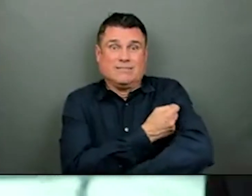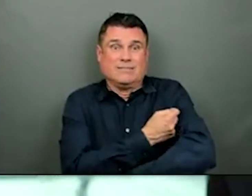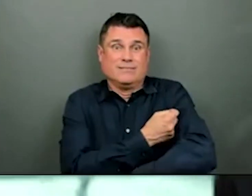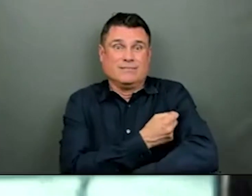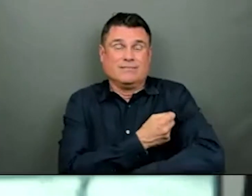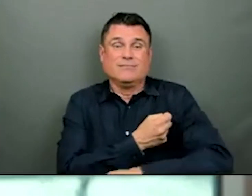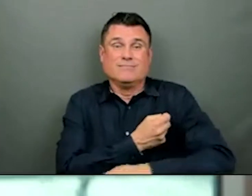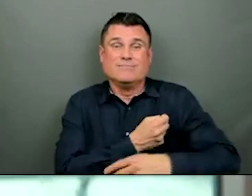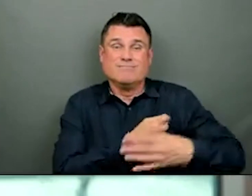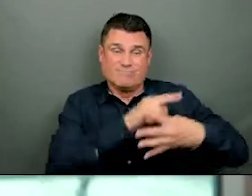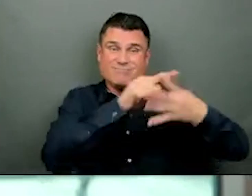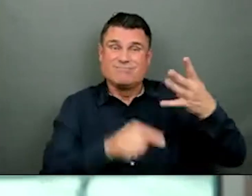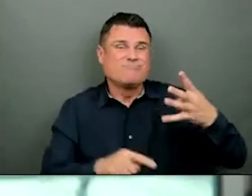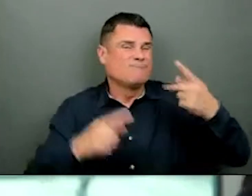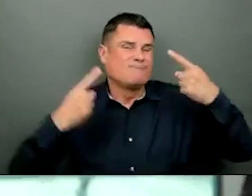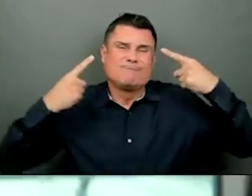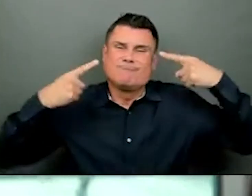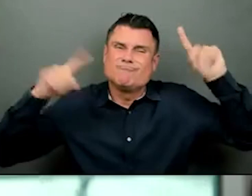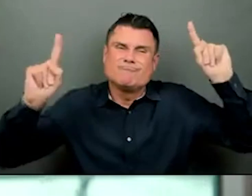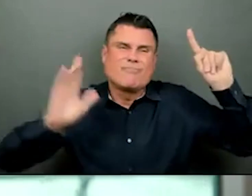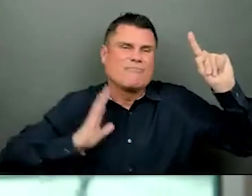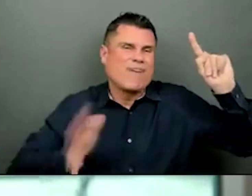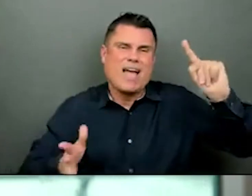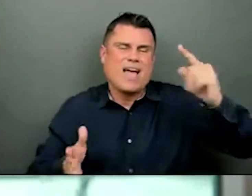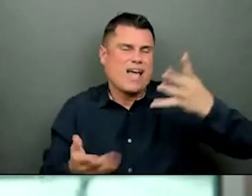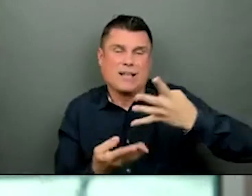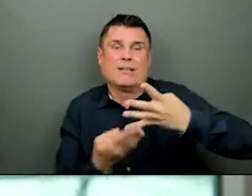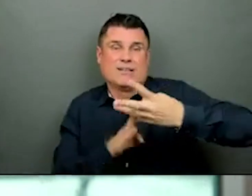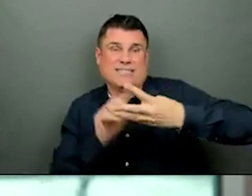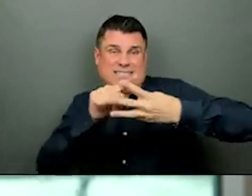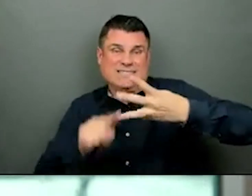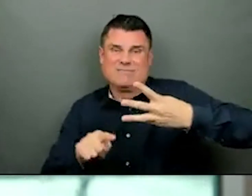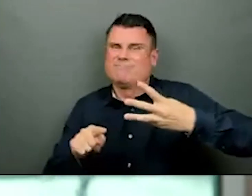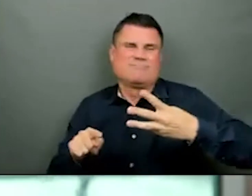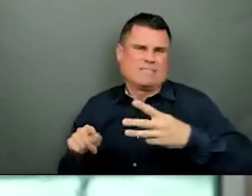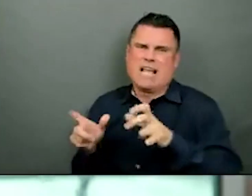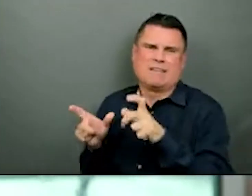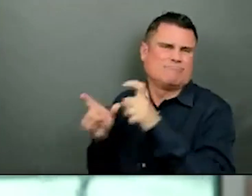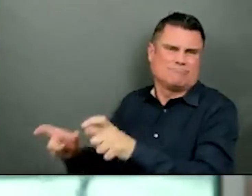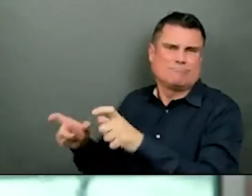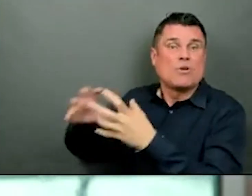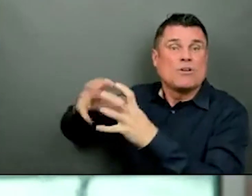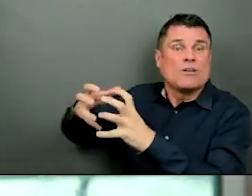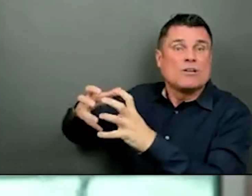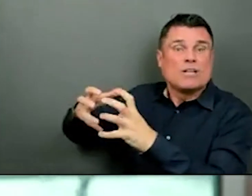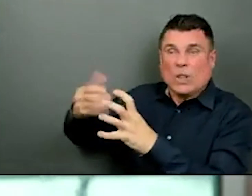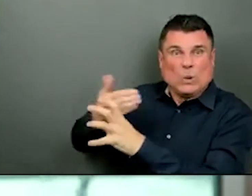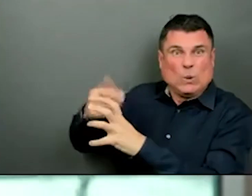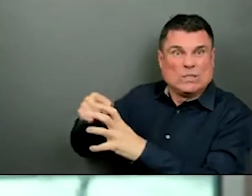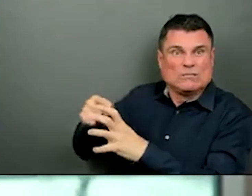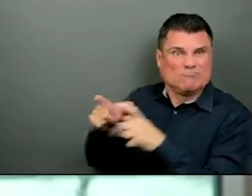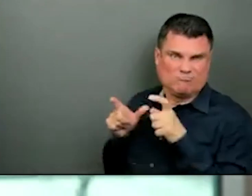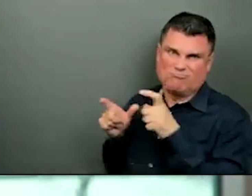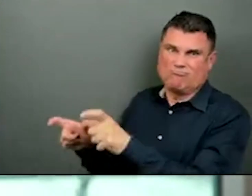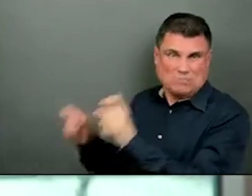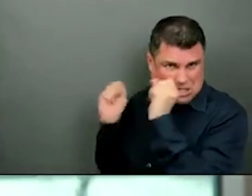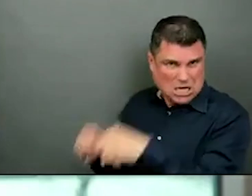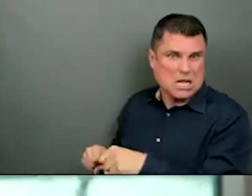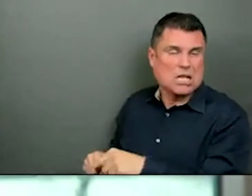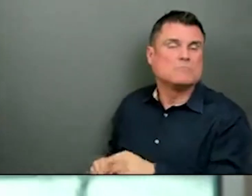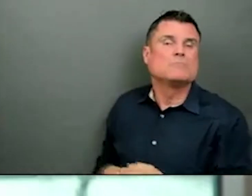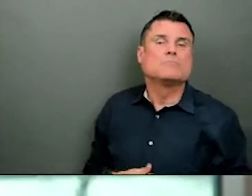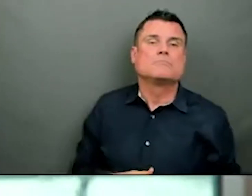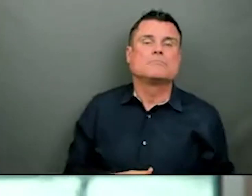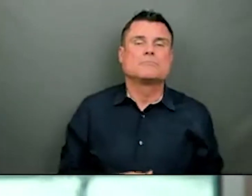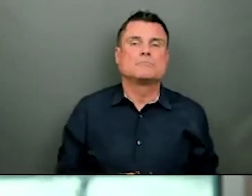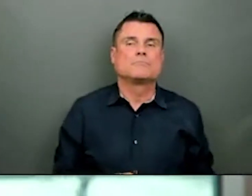B1351 that is a little bit more concerning, but it still has good response. So what we also know is they may be more transmissible,